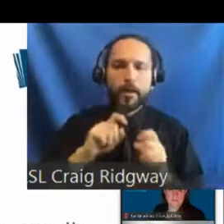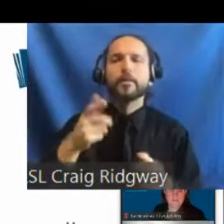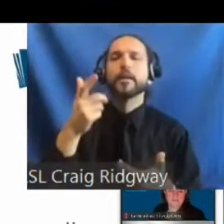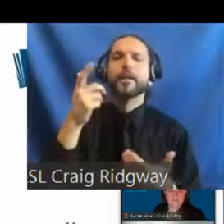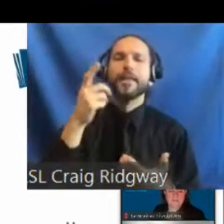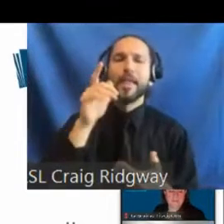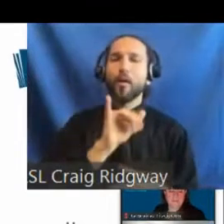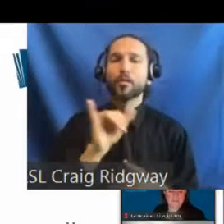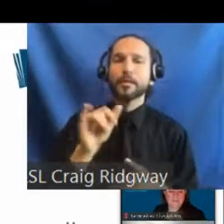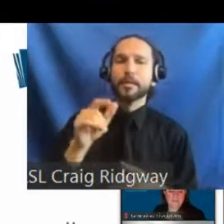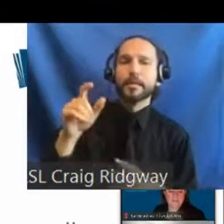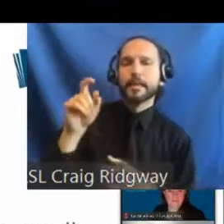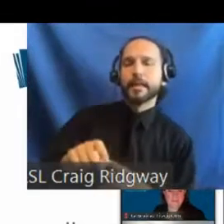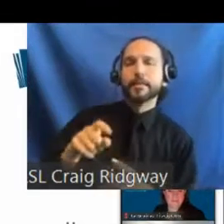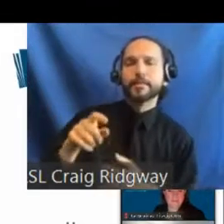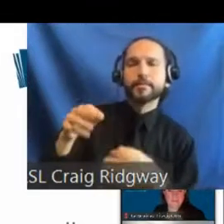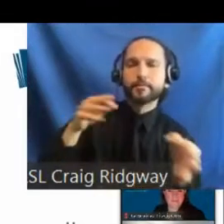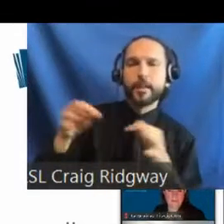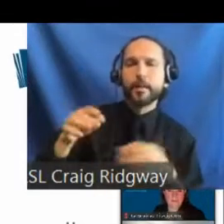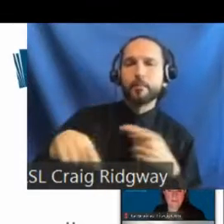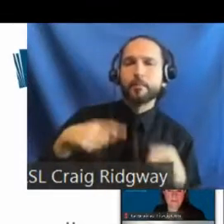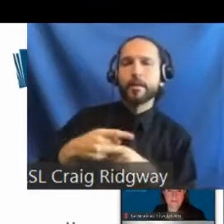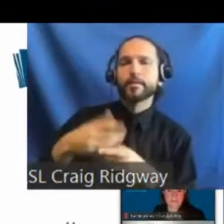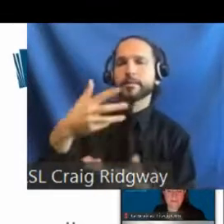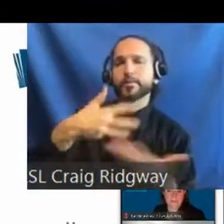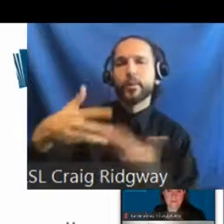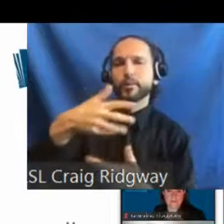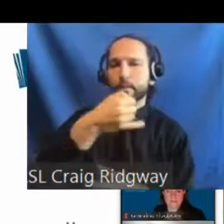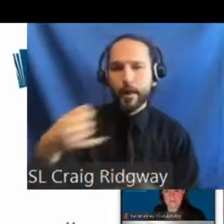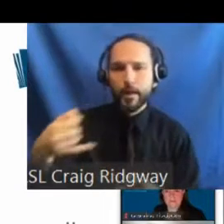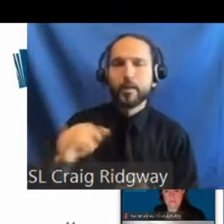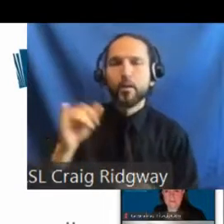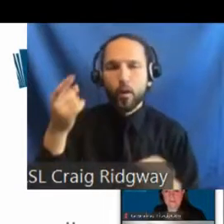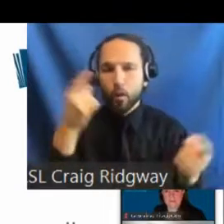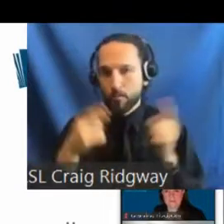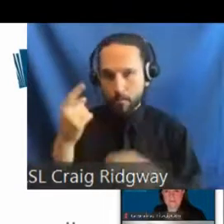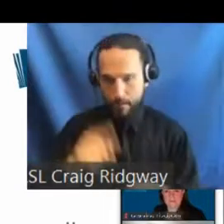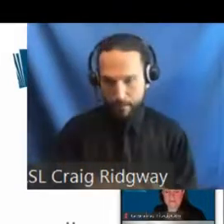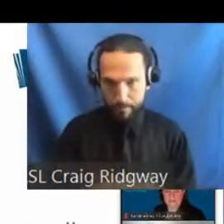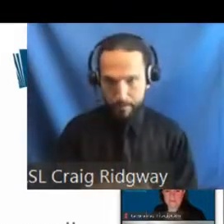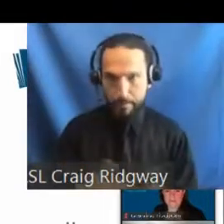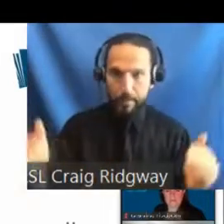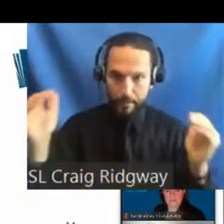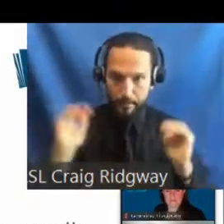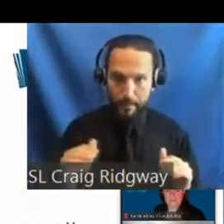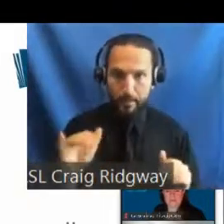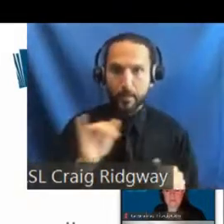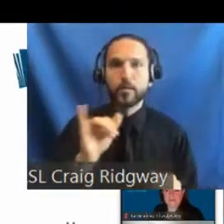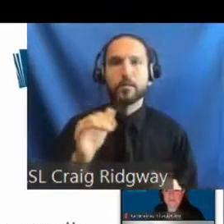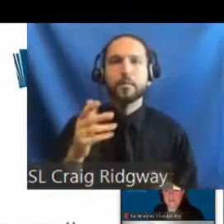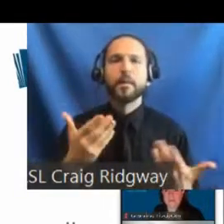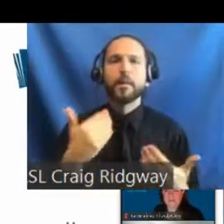boundaries, and collaborating with others. Adults with autism may also have sensory